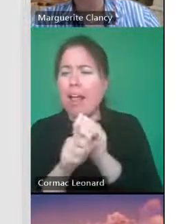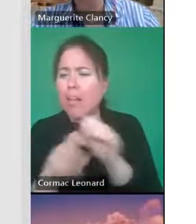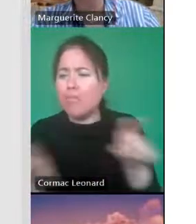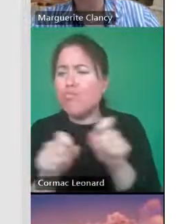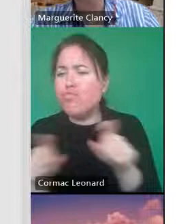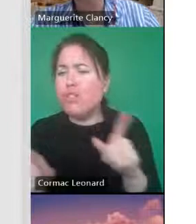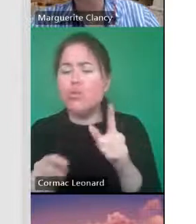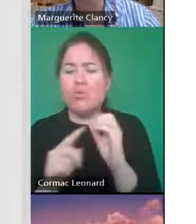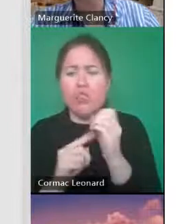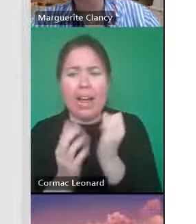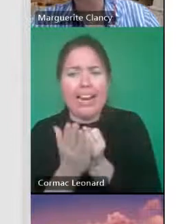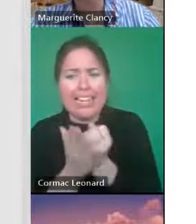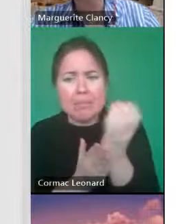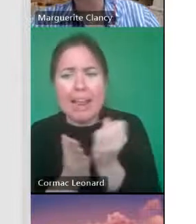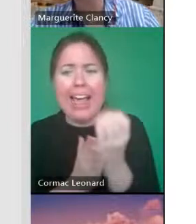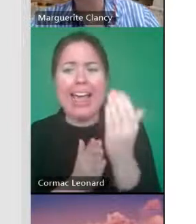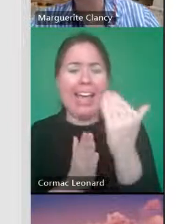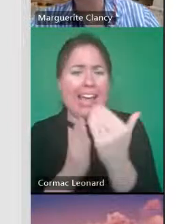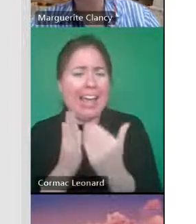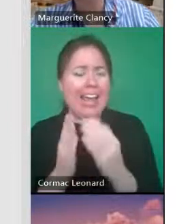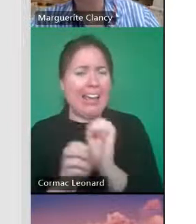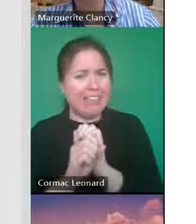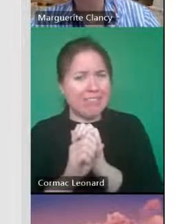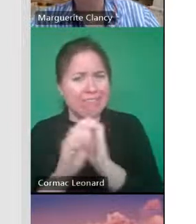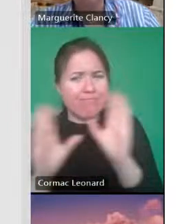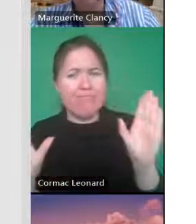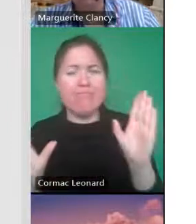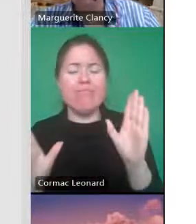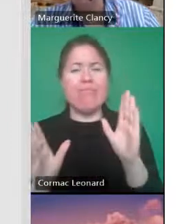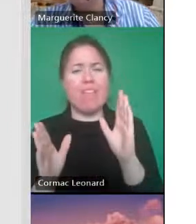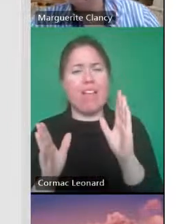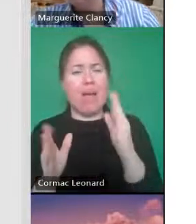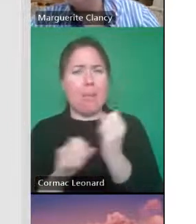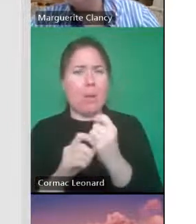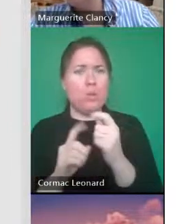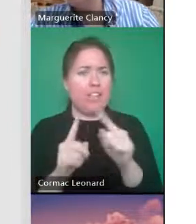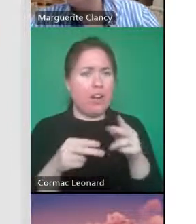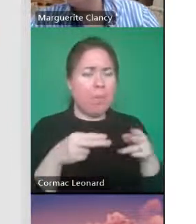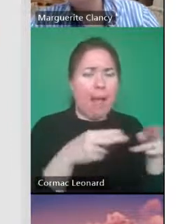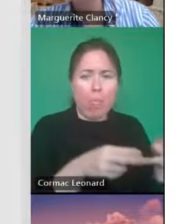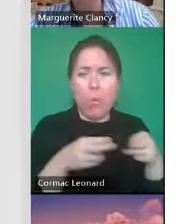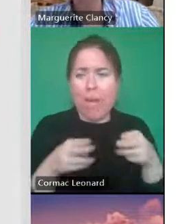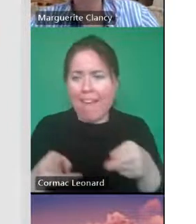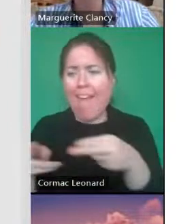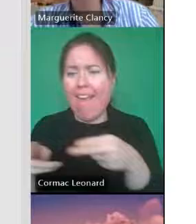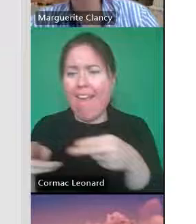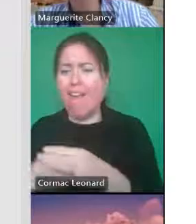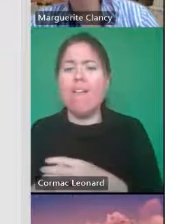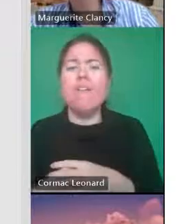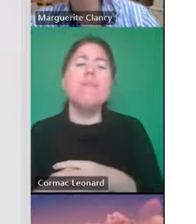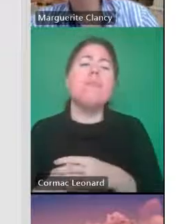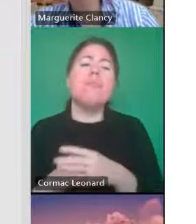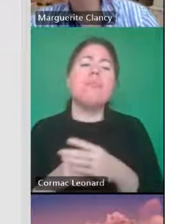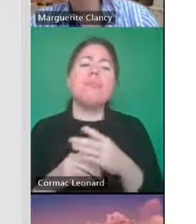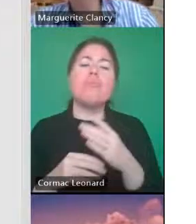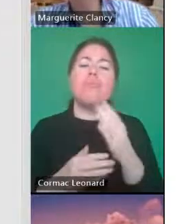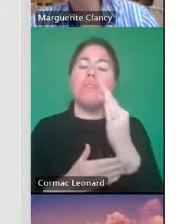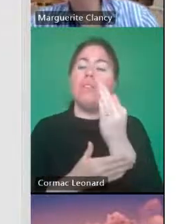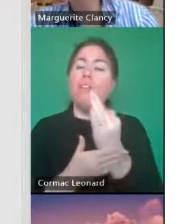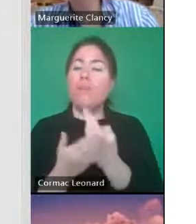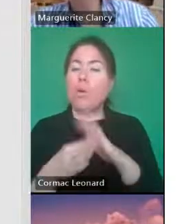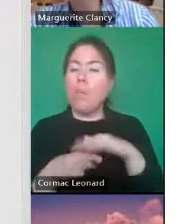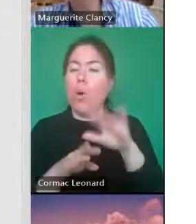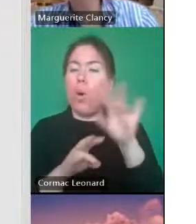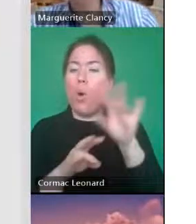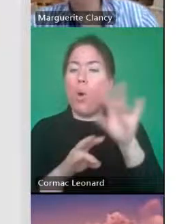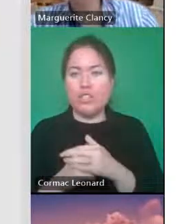much explanation and much clarity around pathways. There's a couple more questions here.